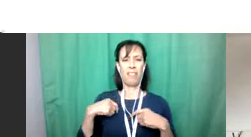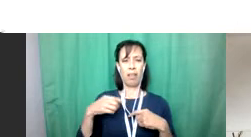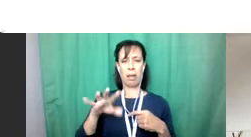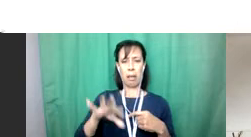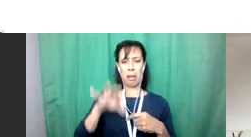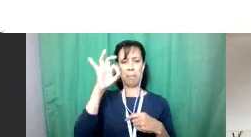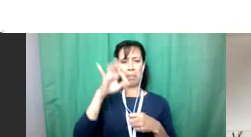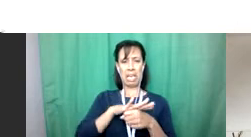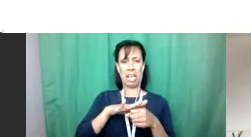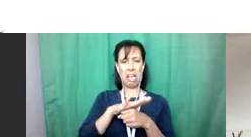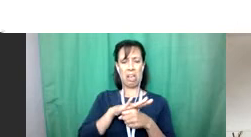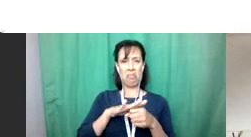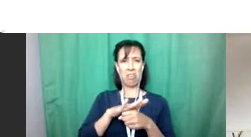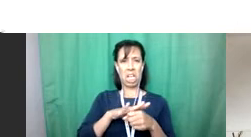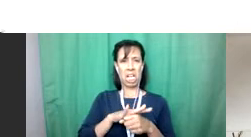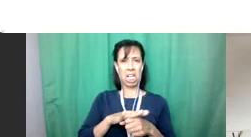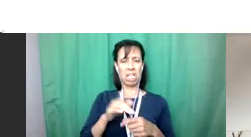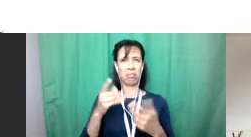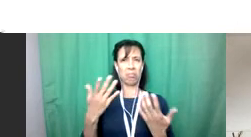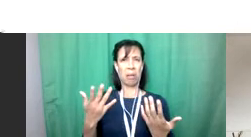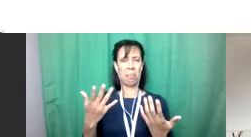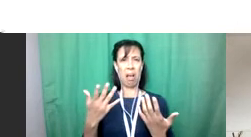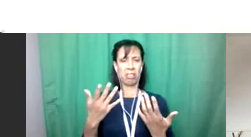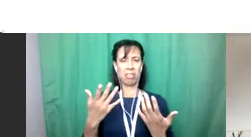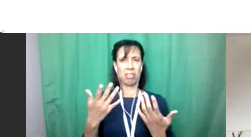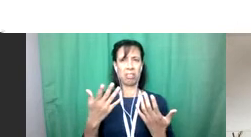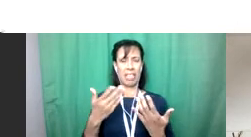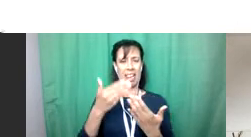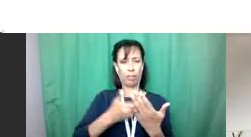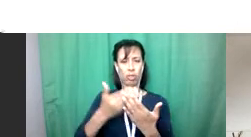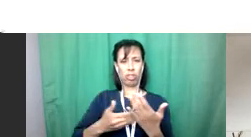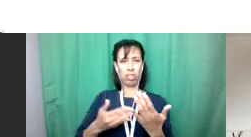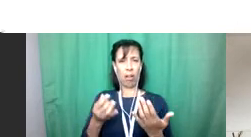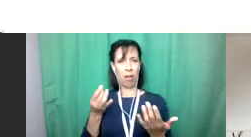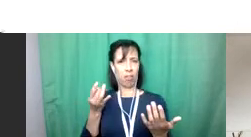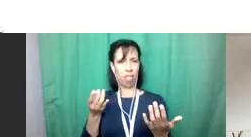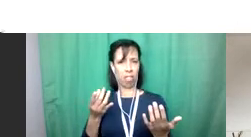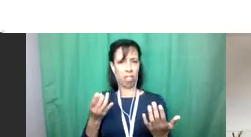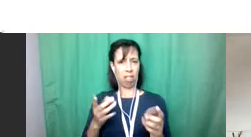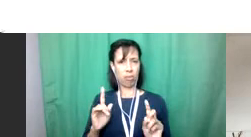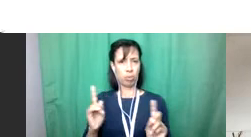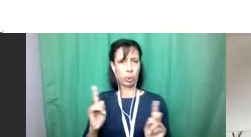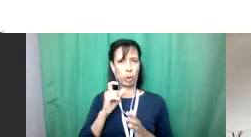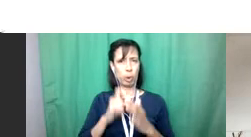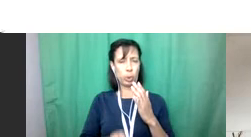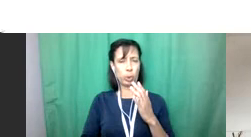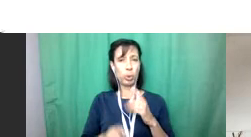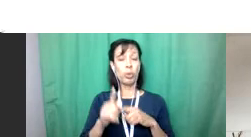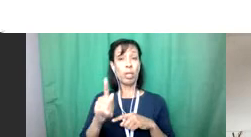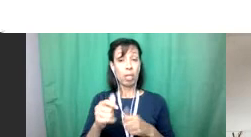might be very specific and not have any literature on it, which is why before you